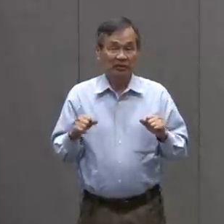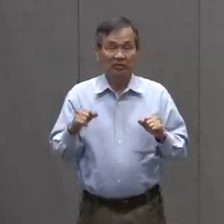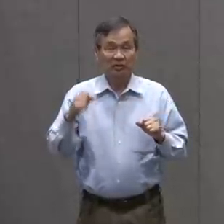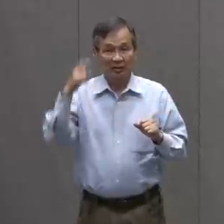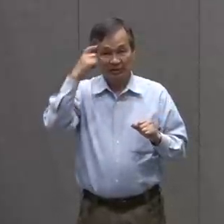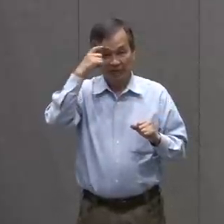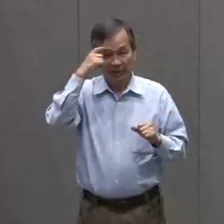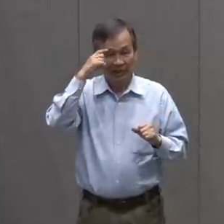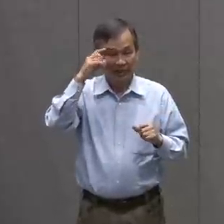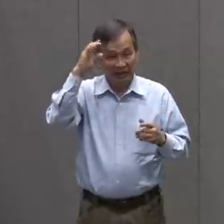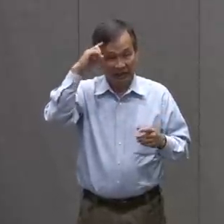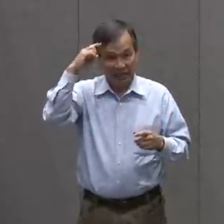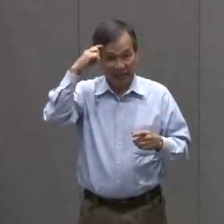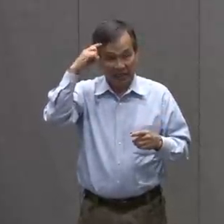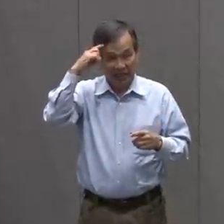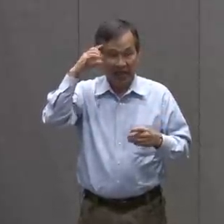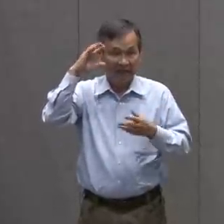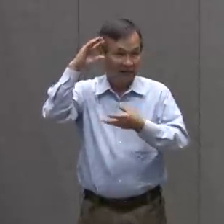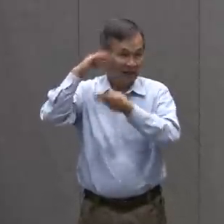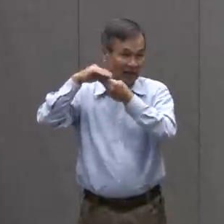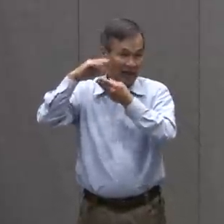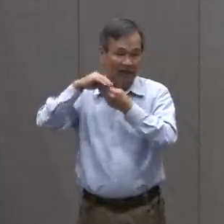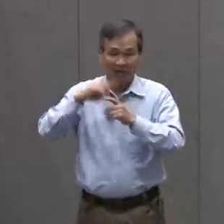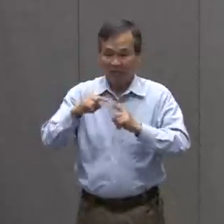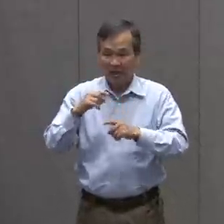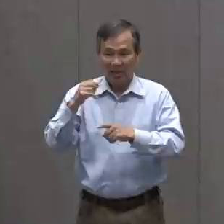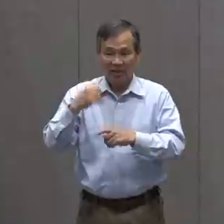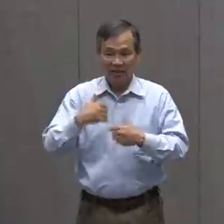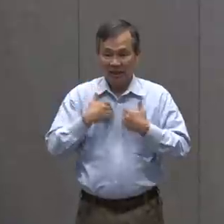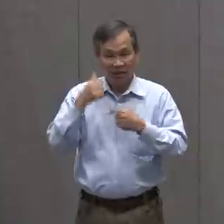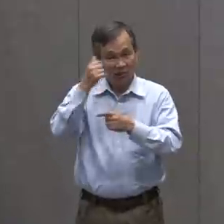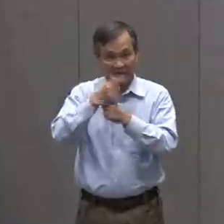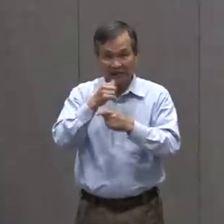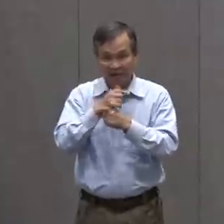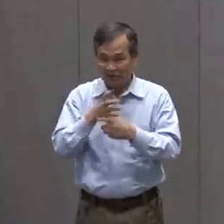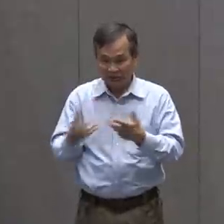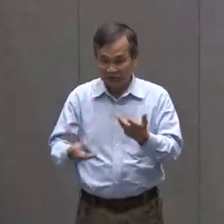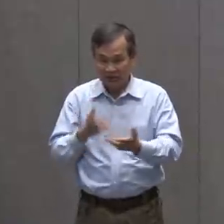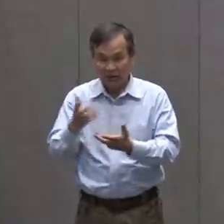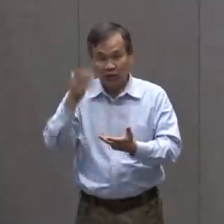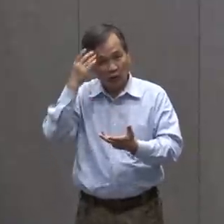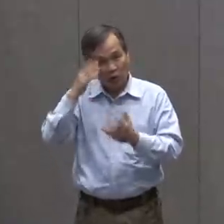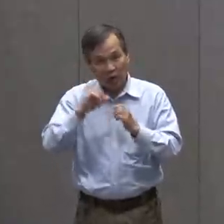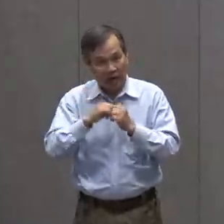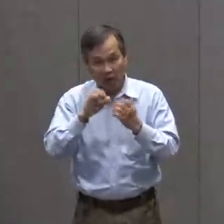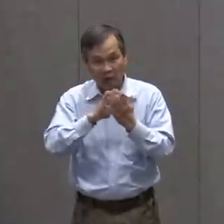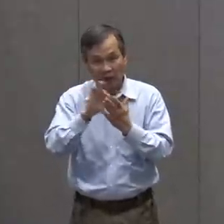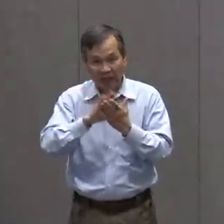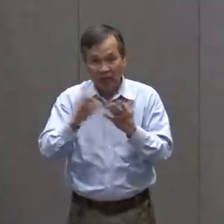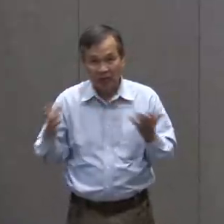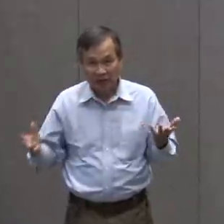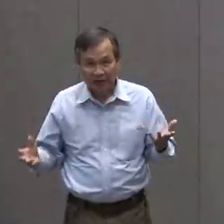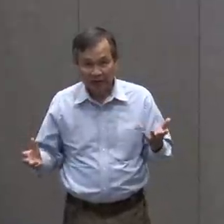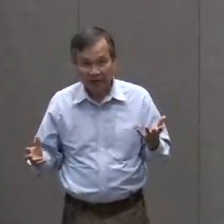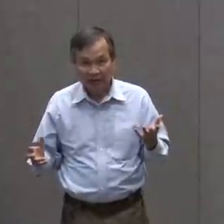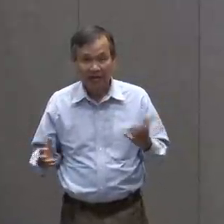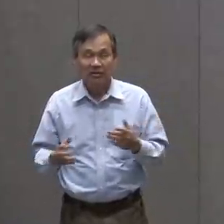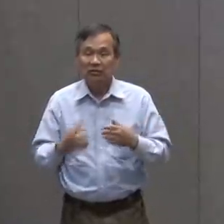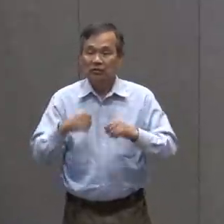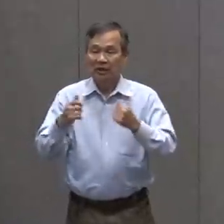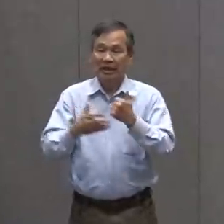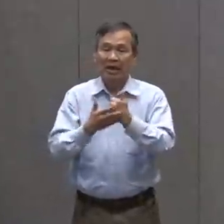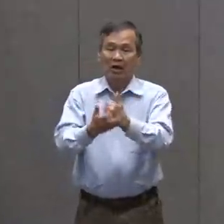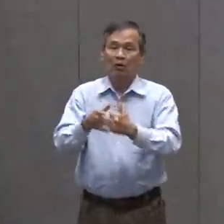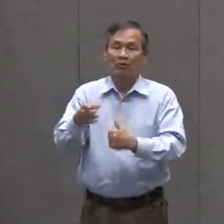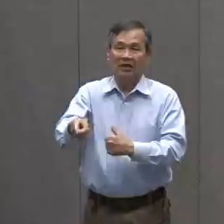add those numbers in our head, but our younger siblings are still working on getting those skills and building that fluency